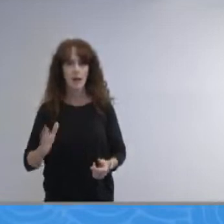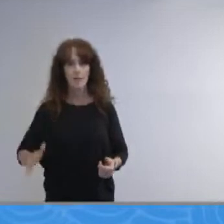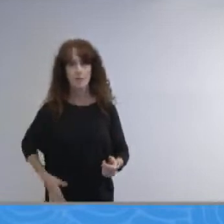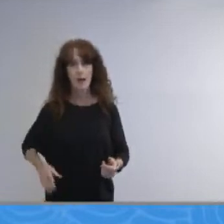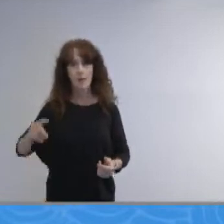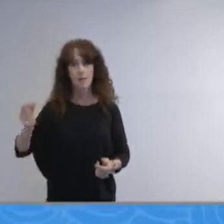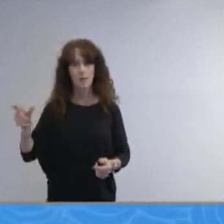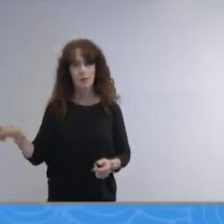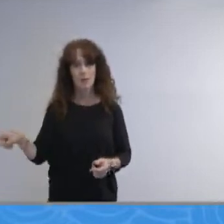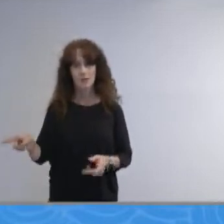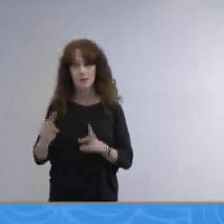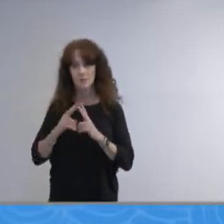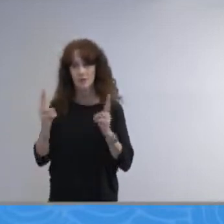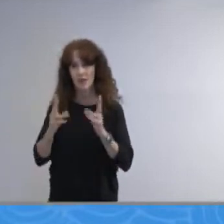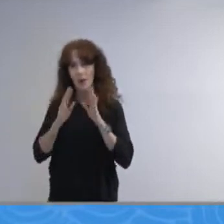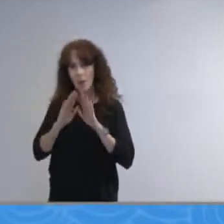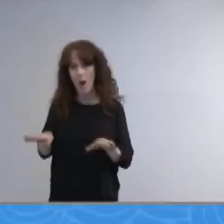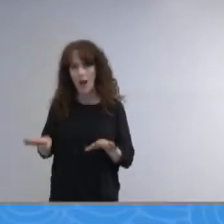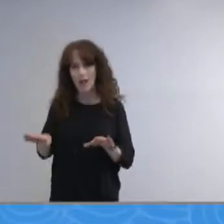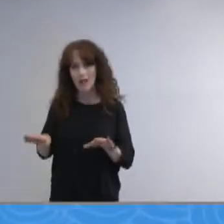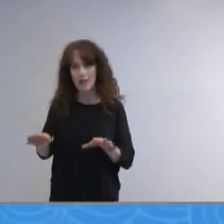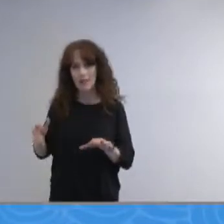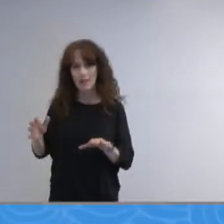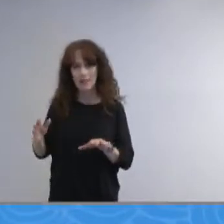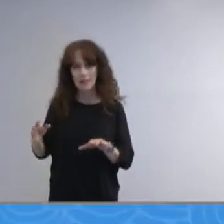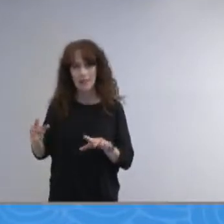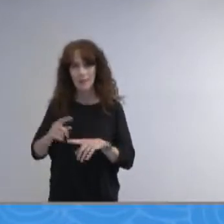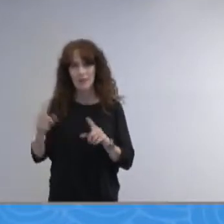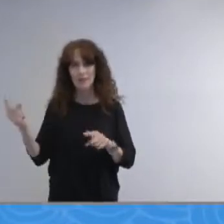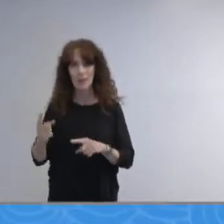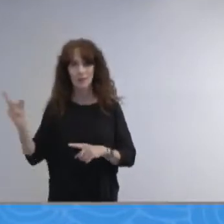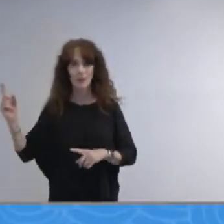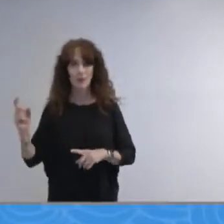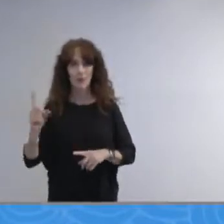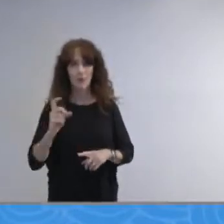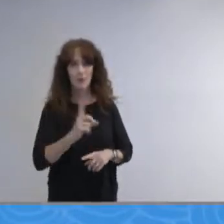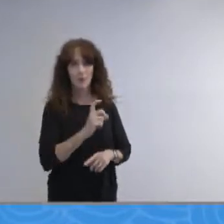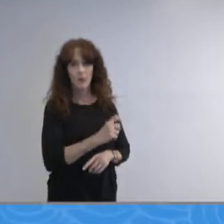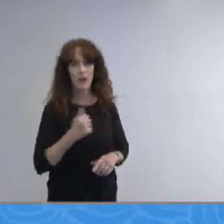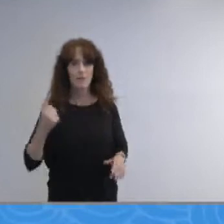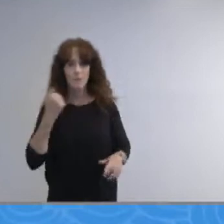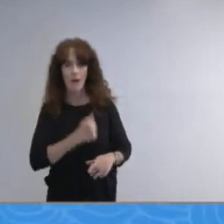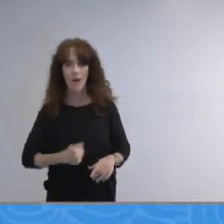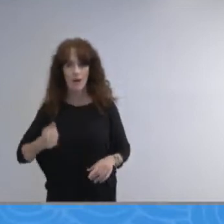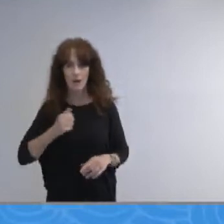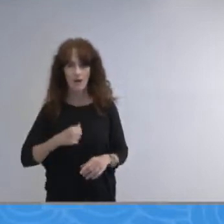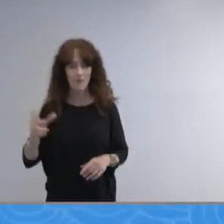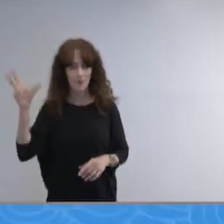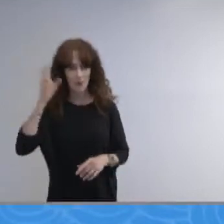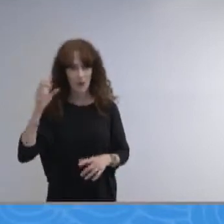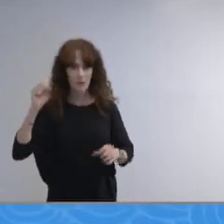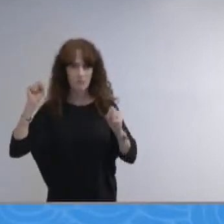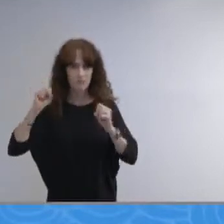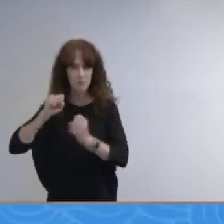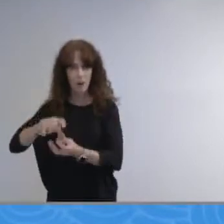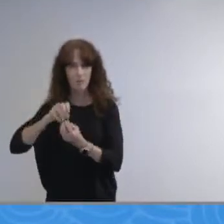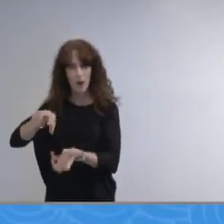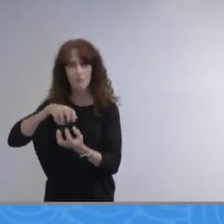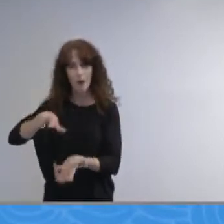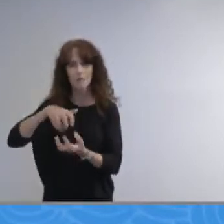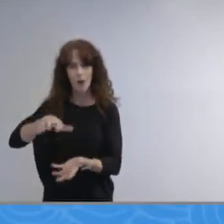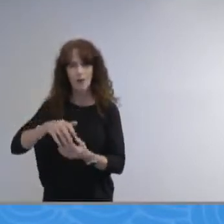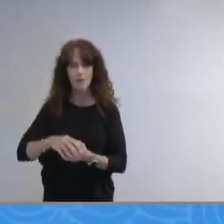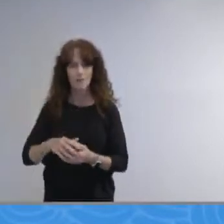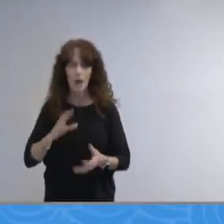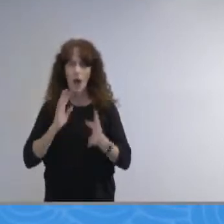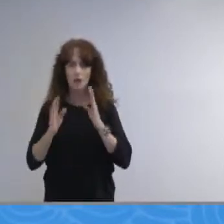here. She's been very quiet, but I know someone's going to walk through the door, so I apologize if there's any noise. I'll talk